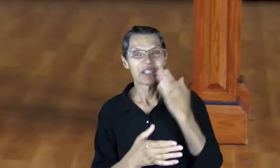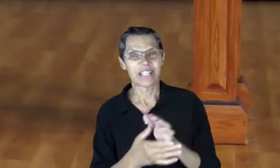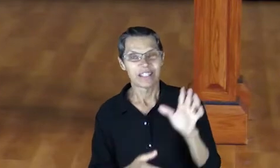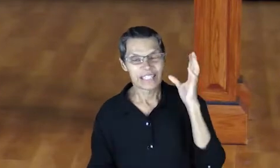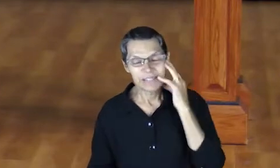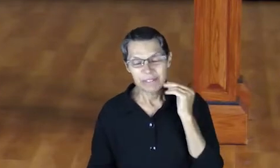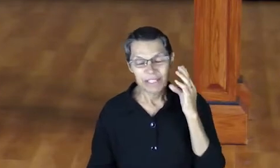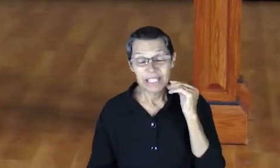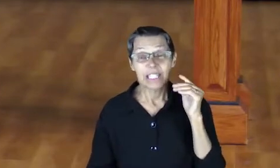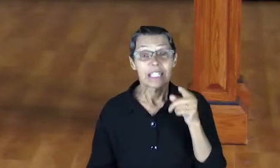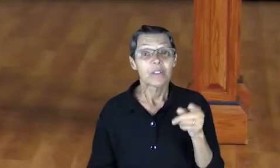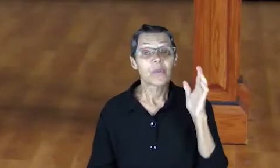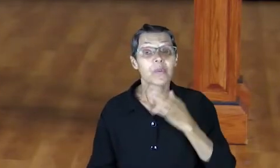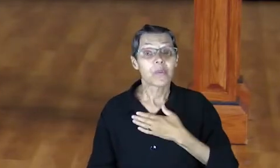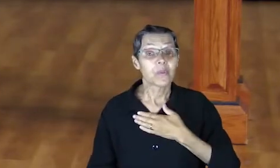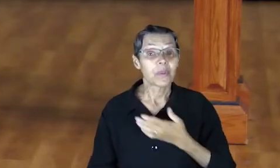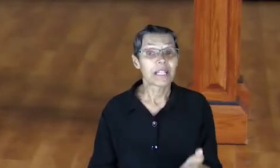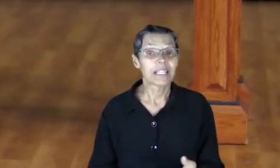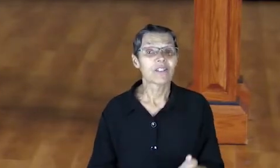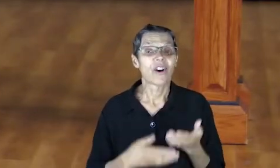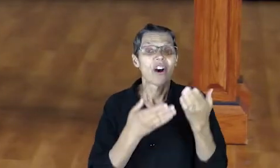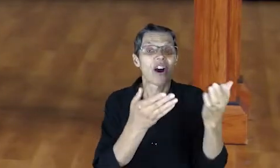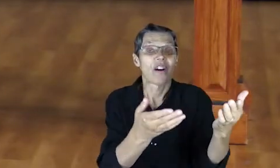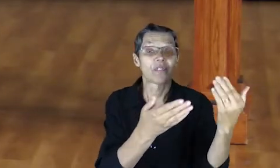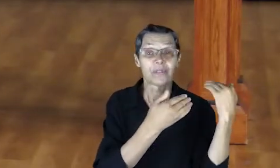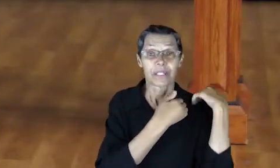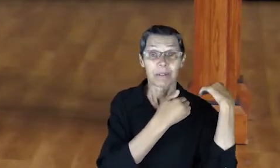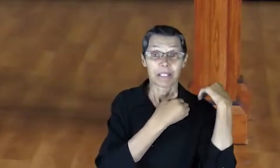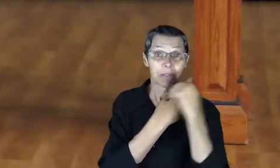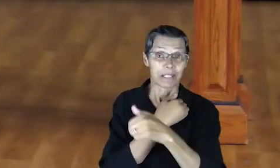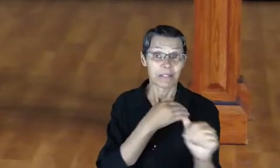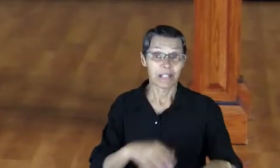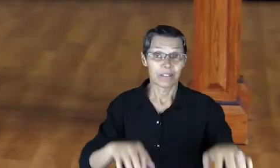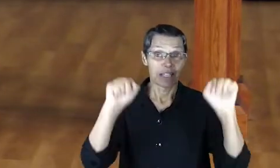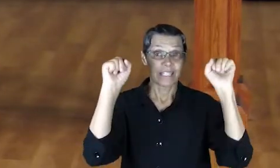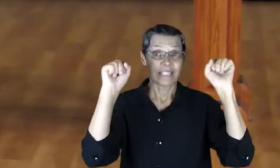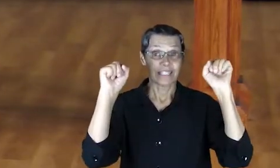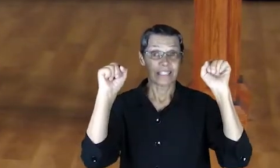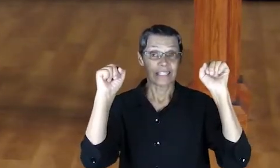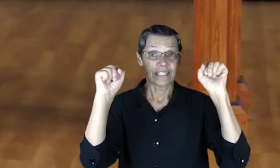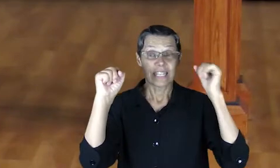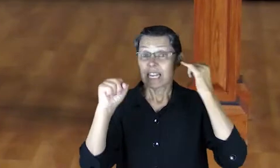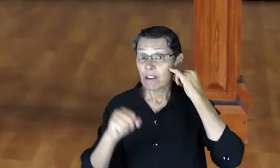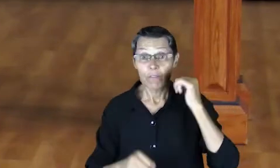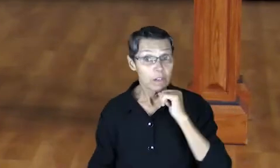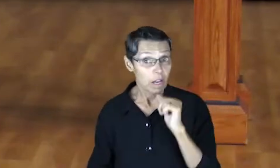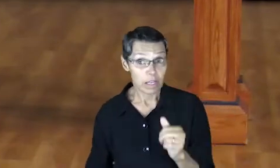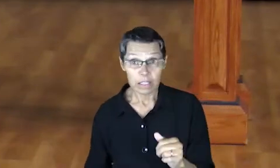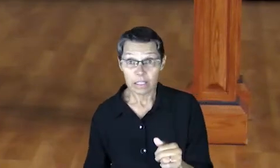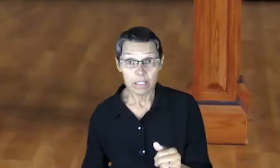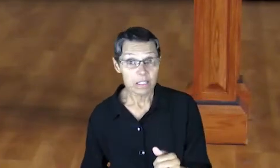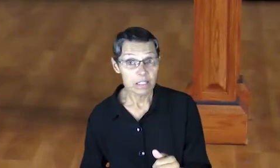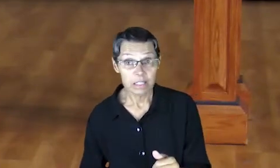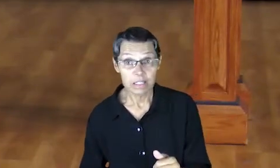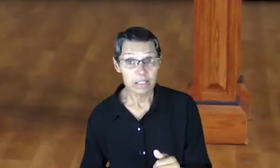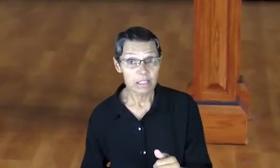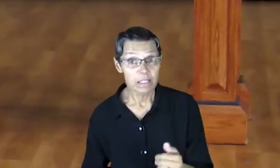experiences, those he's willing to offer responsibility to. Because